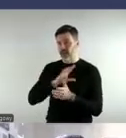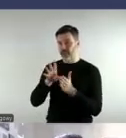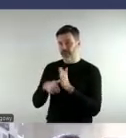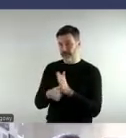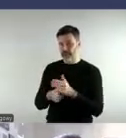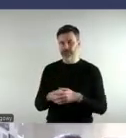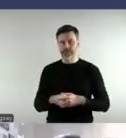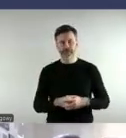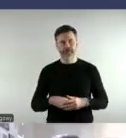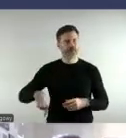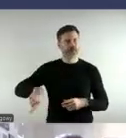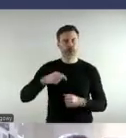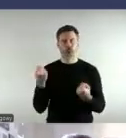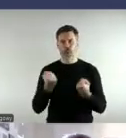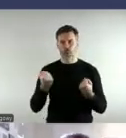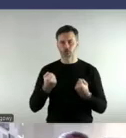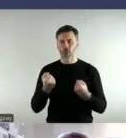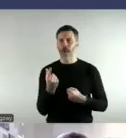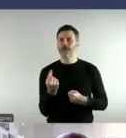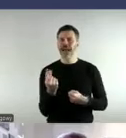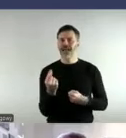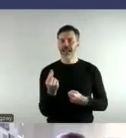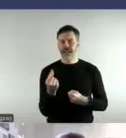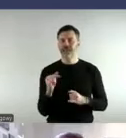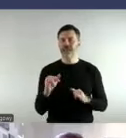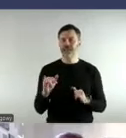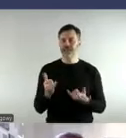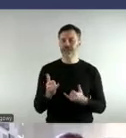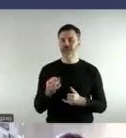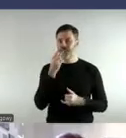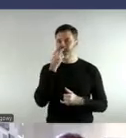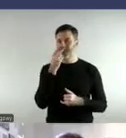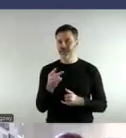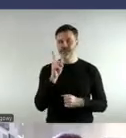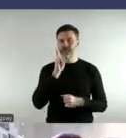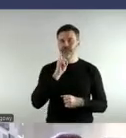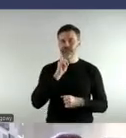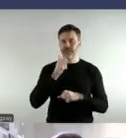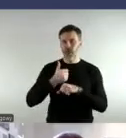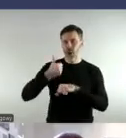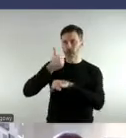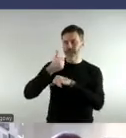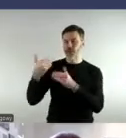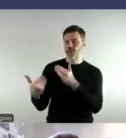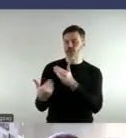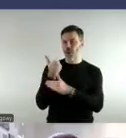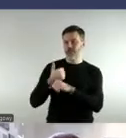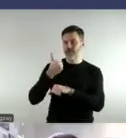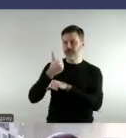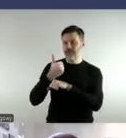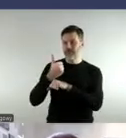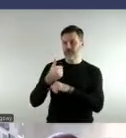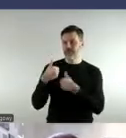of them are our city policemen, great partners in prevention. This is the